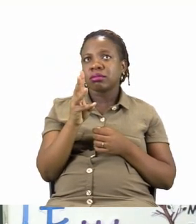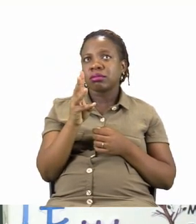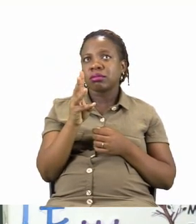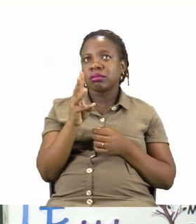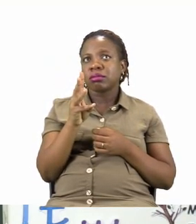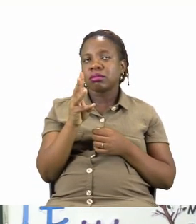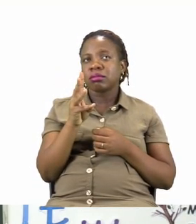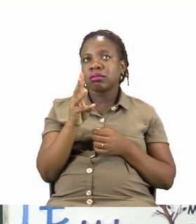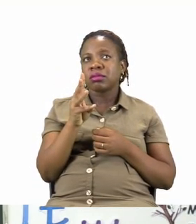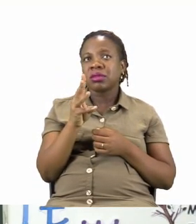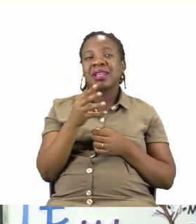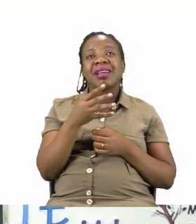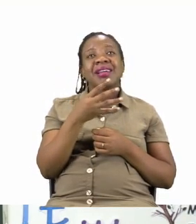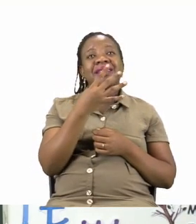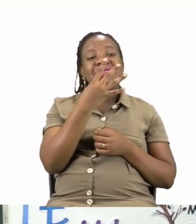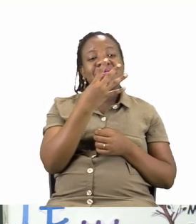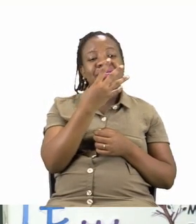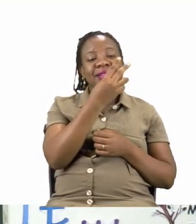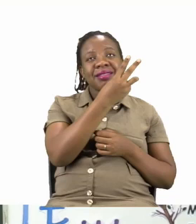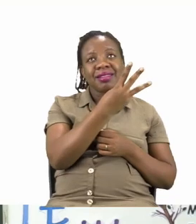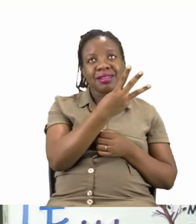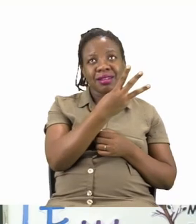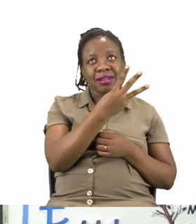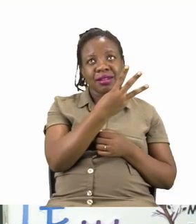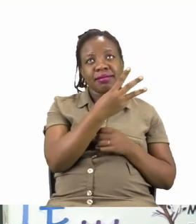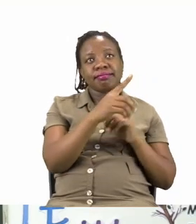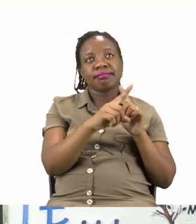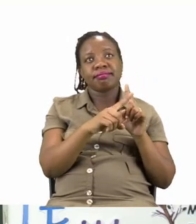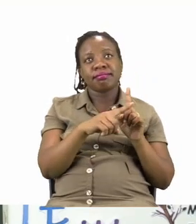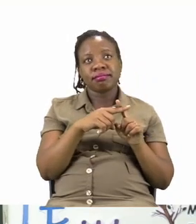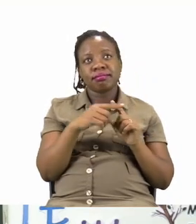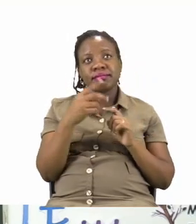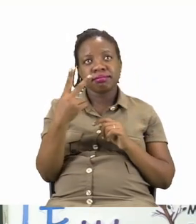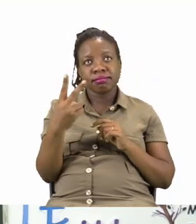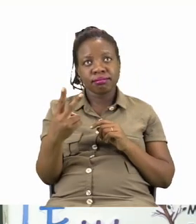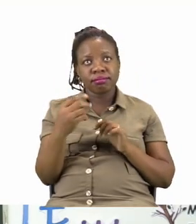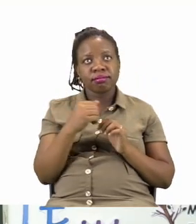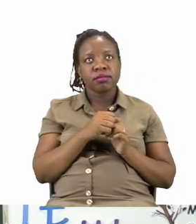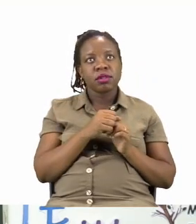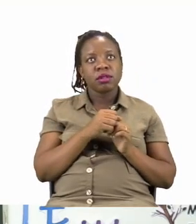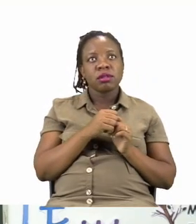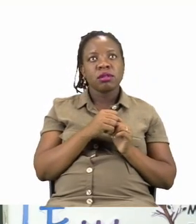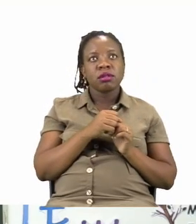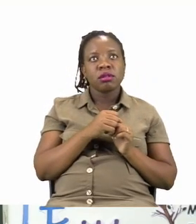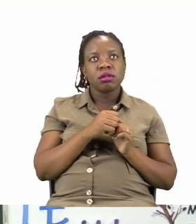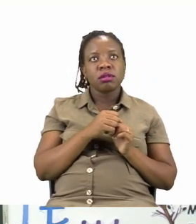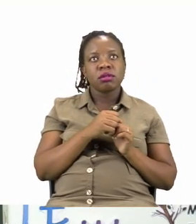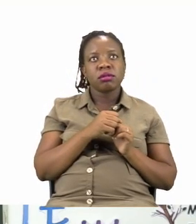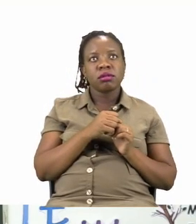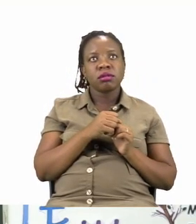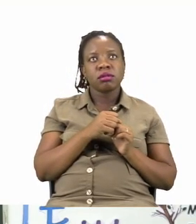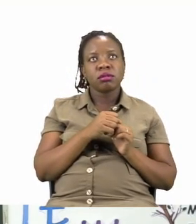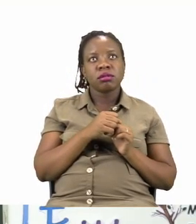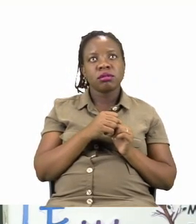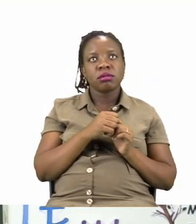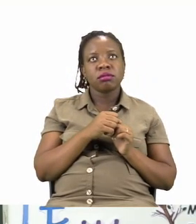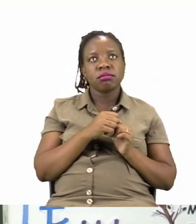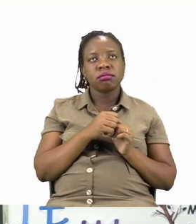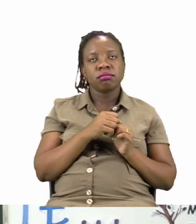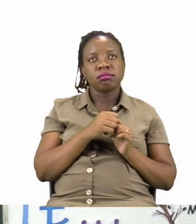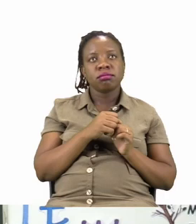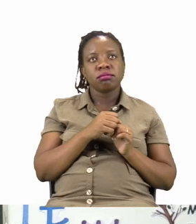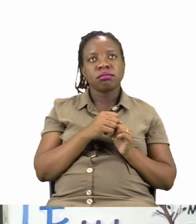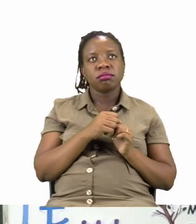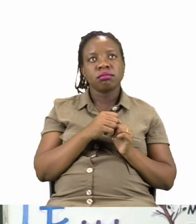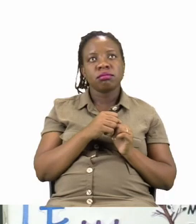is equal to 6. Now over here I made this little diagram or these little groups for